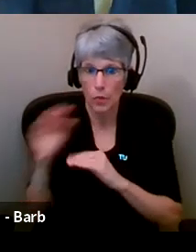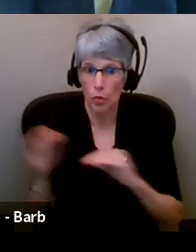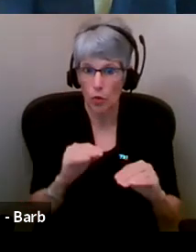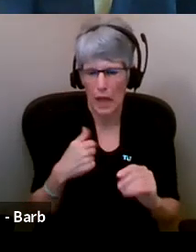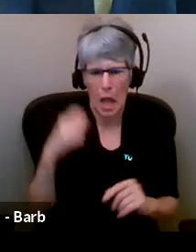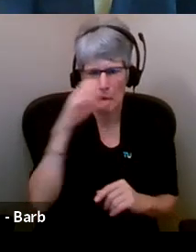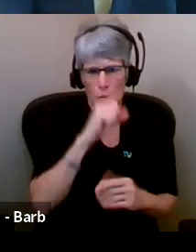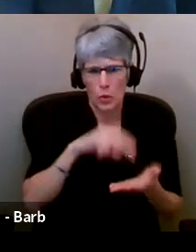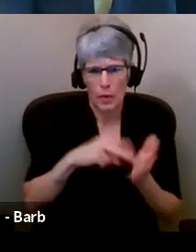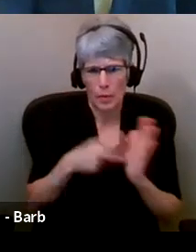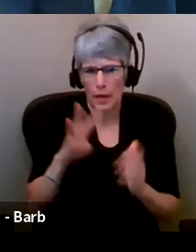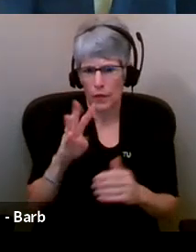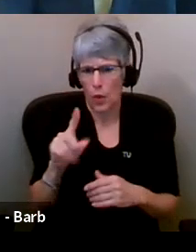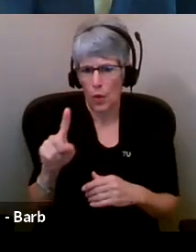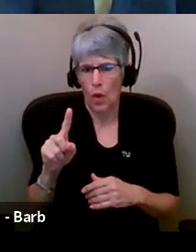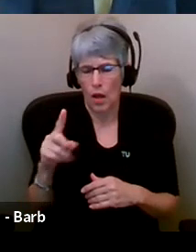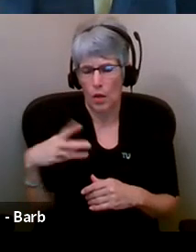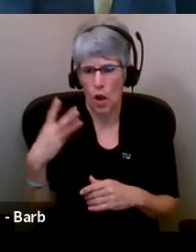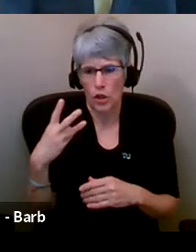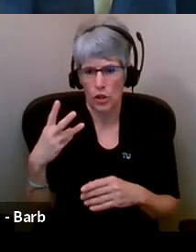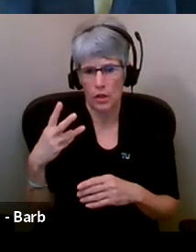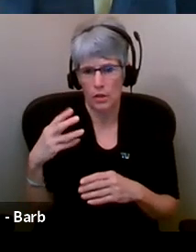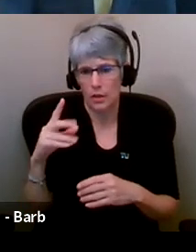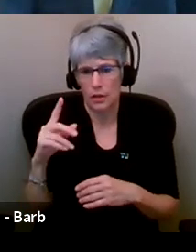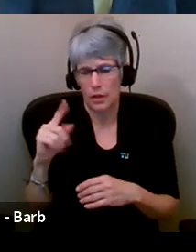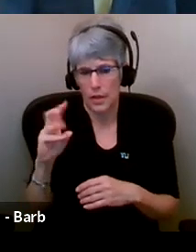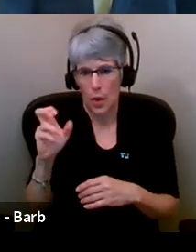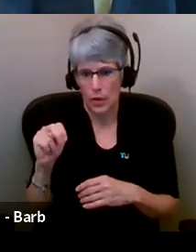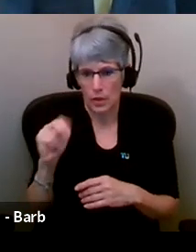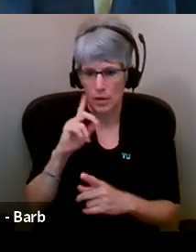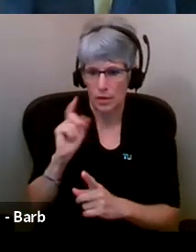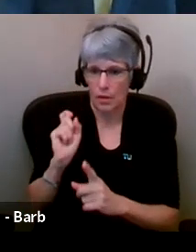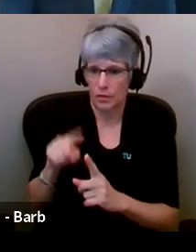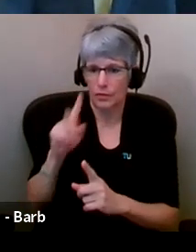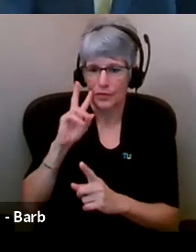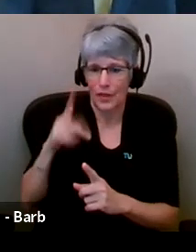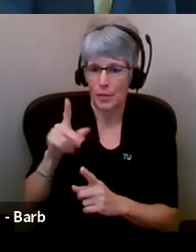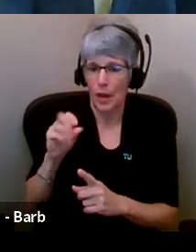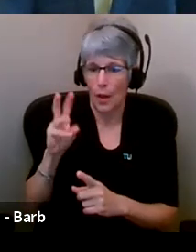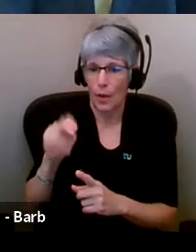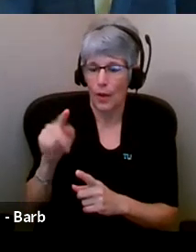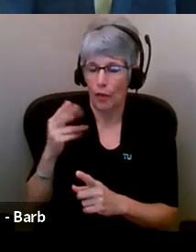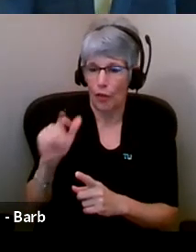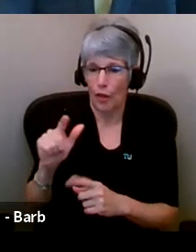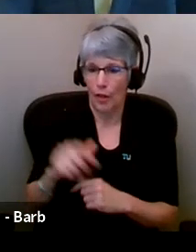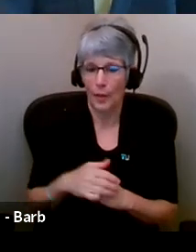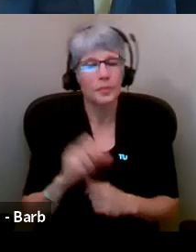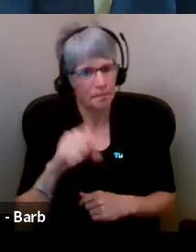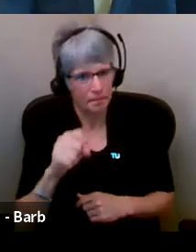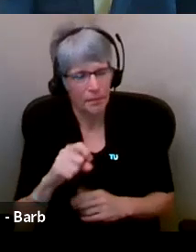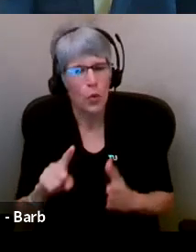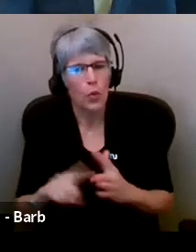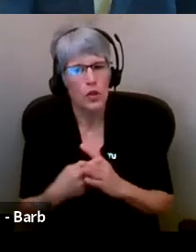mean 401 Washington in Uptown Towson. I'll go back to you on that one as well, Vice President Lowenthal. Yes, we are starting to